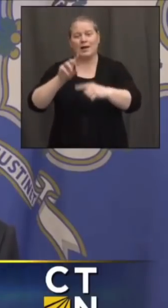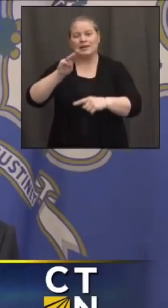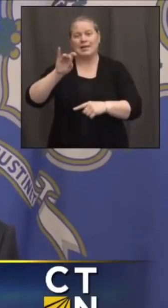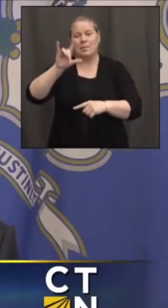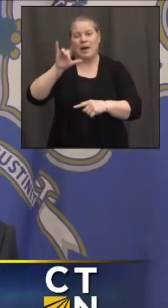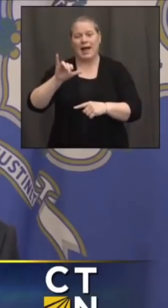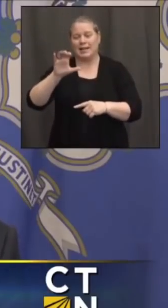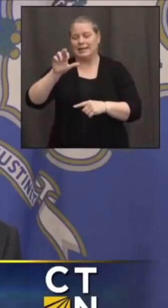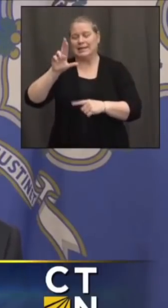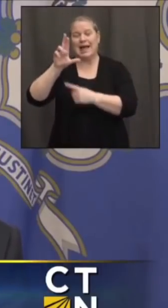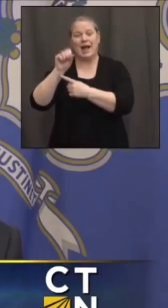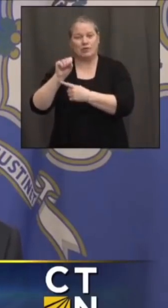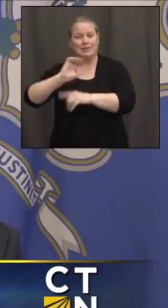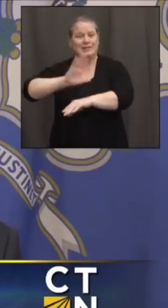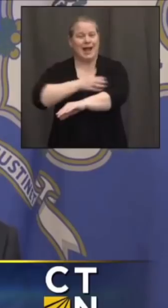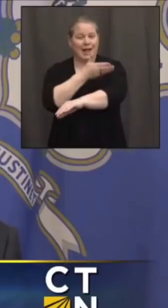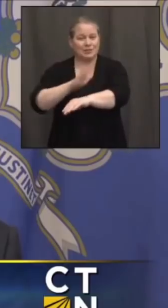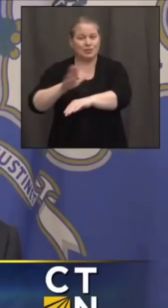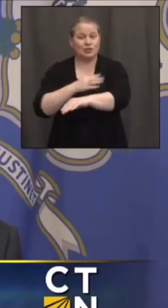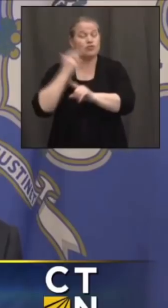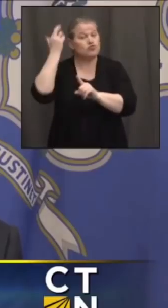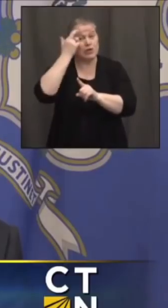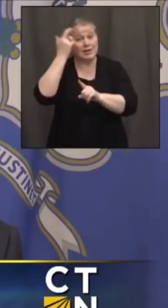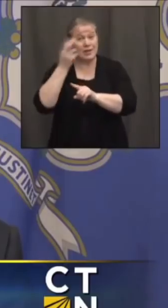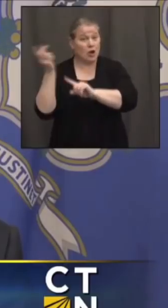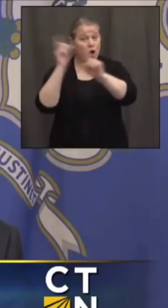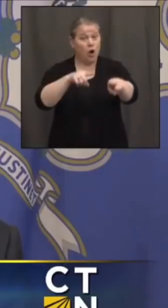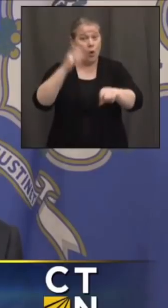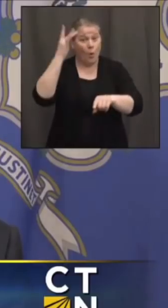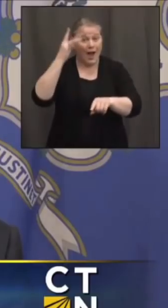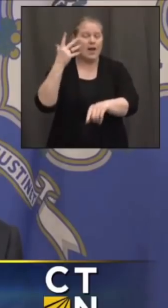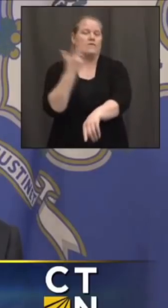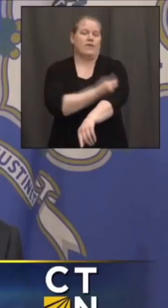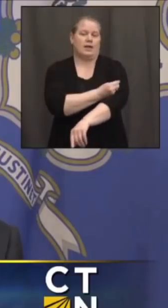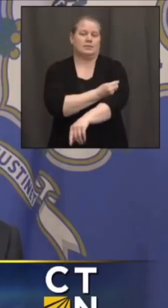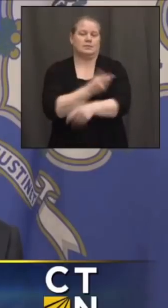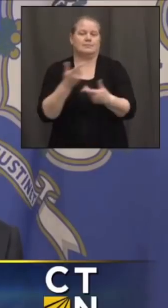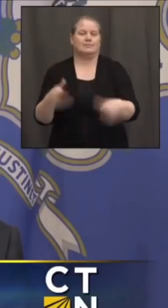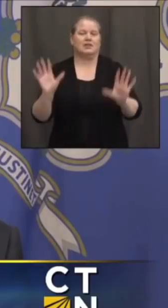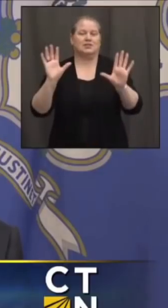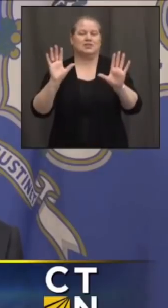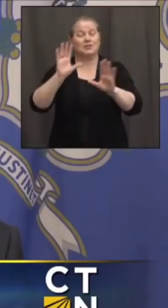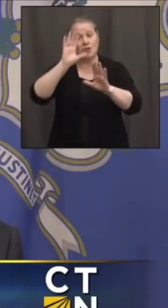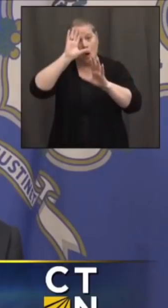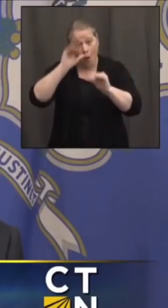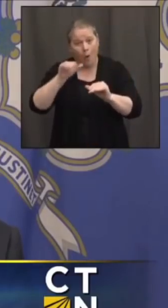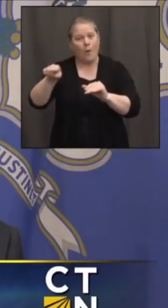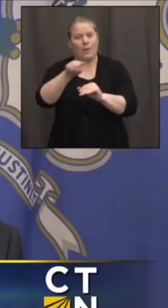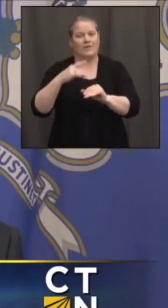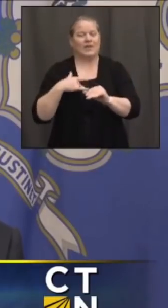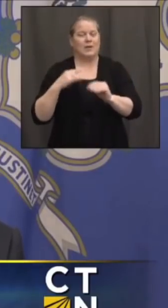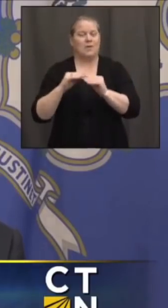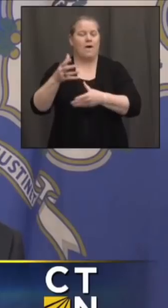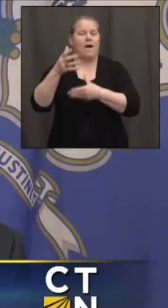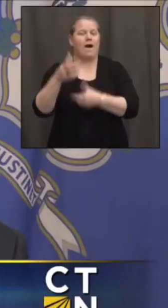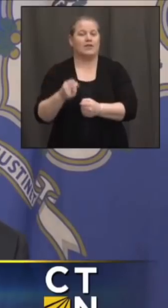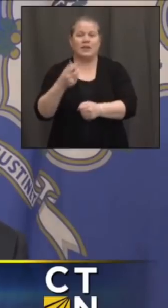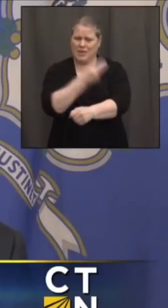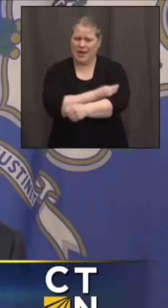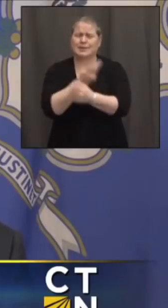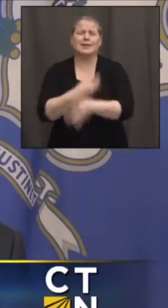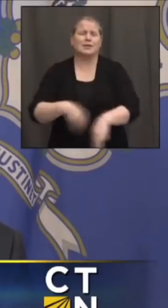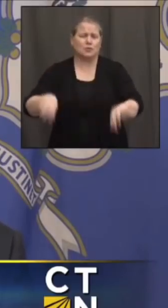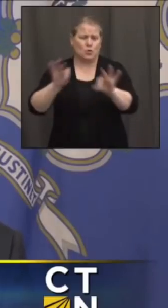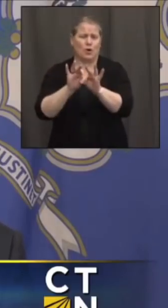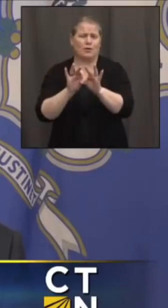They've been vaccinated twice and had that pause. So hopefully it gives you a little bit of confidence what a difference this vaccine can make. With that, here's